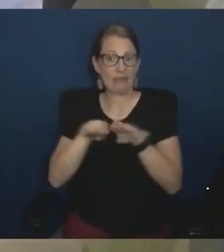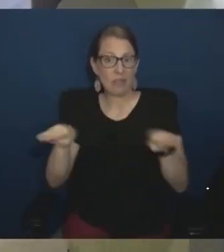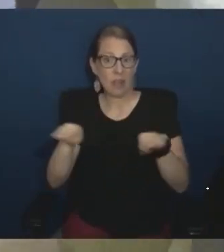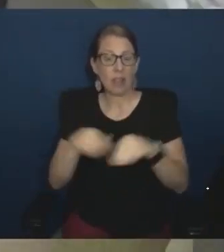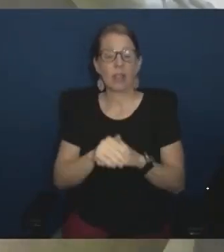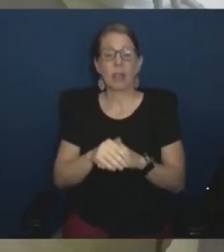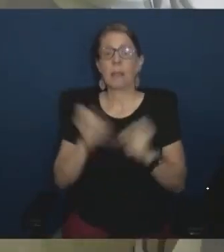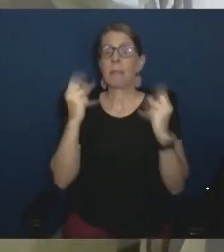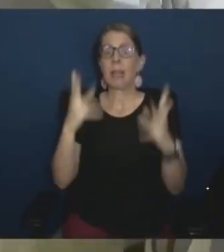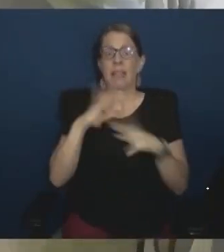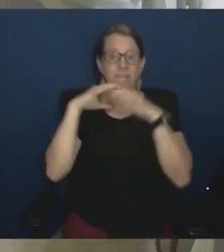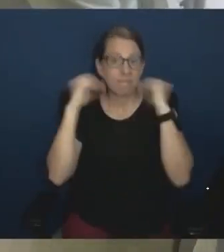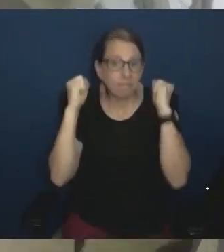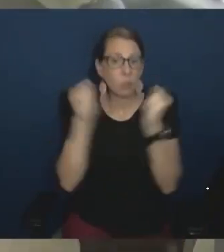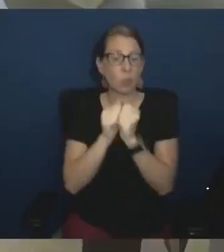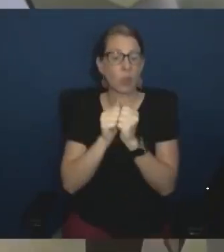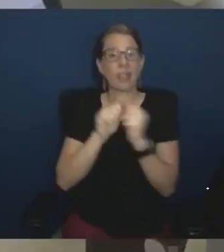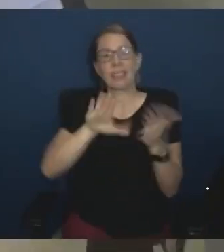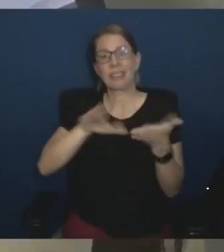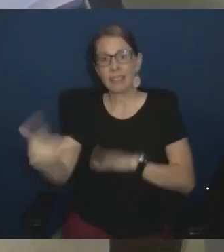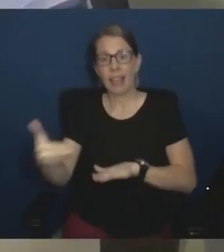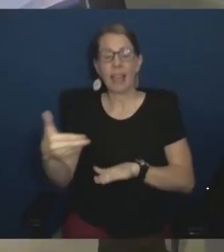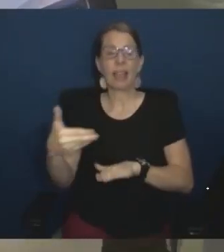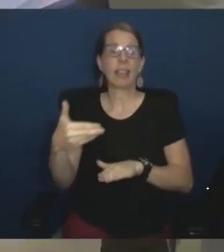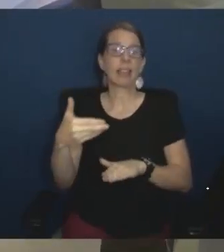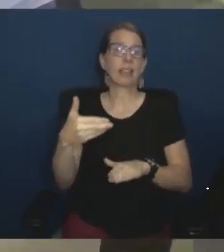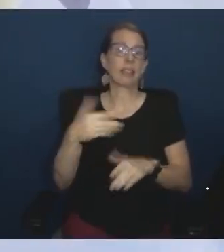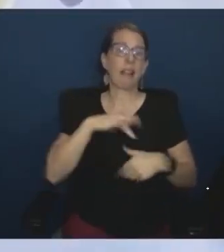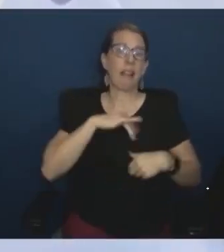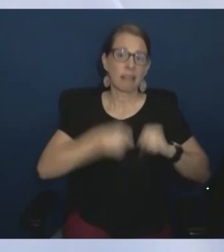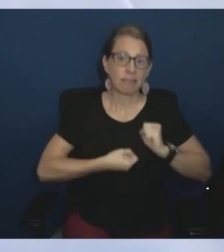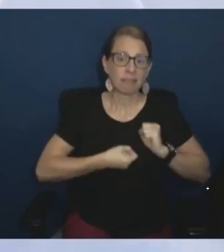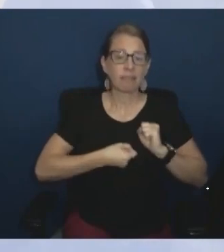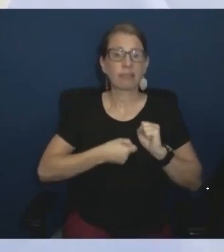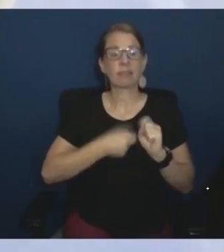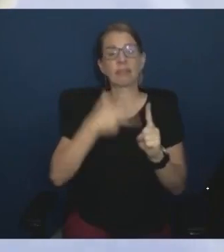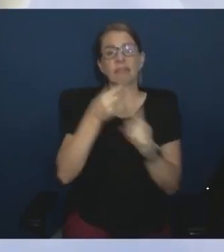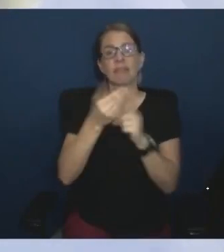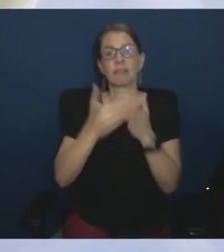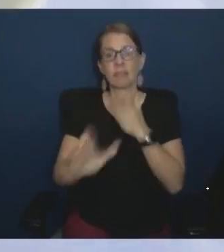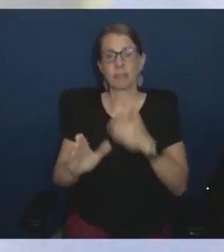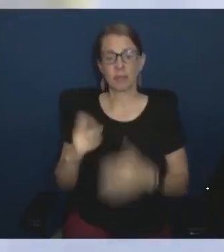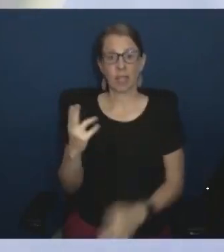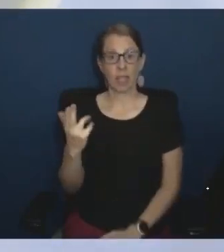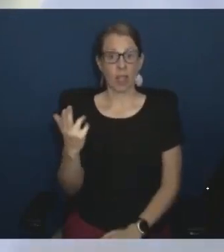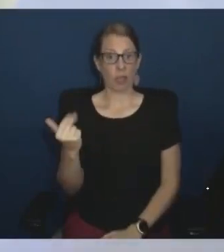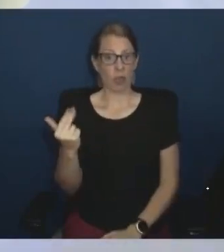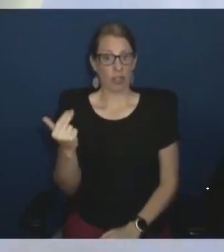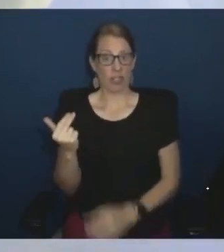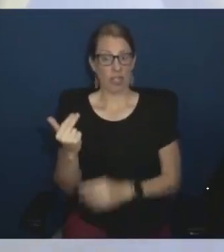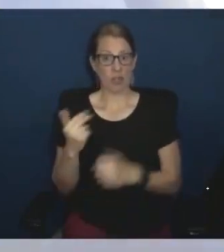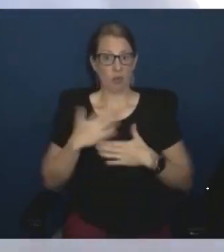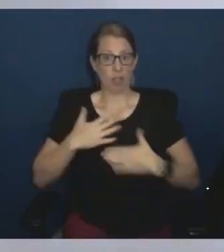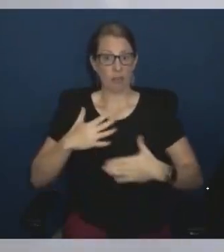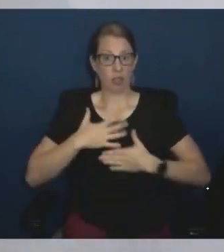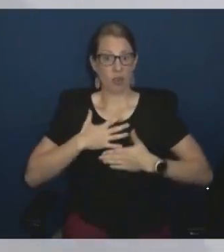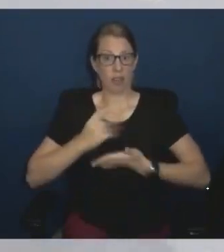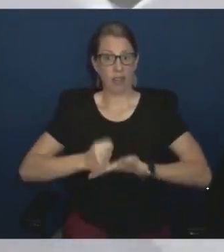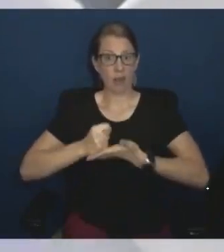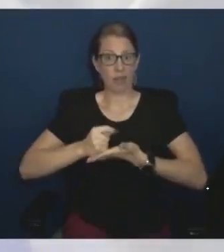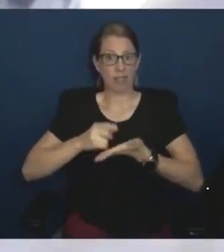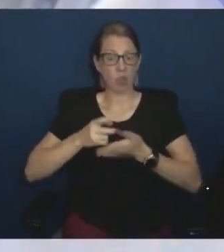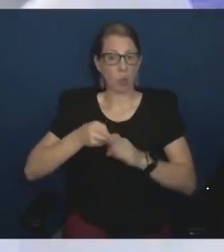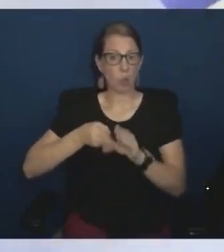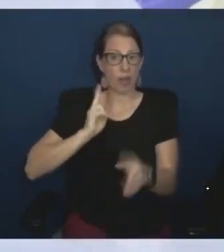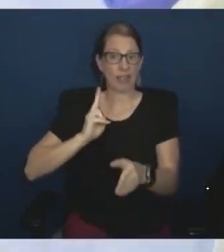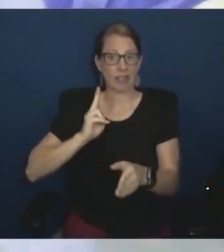heartbreak, and the lack of vaccination. We've had 15 respiratory therapists quit the last 3 weeks alone. These folks have been at it